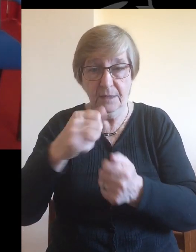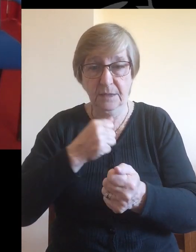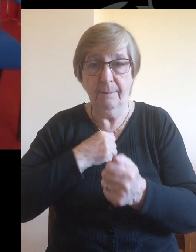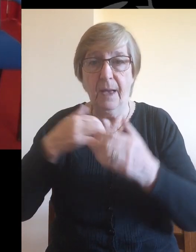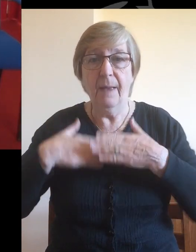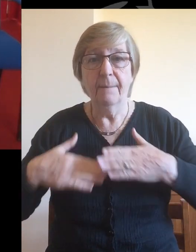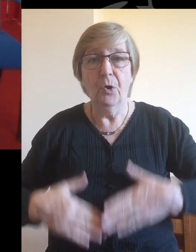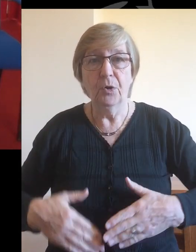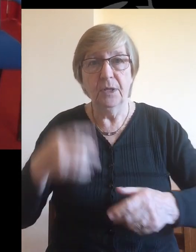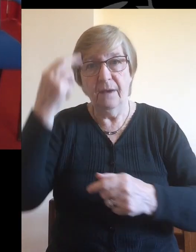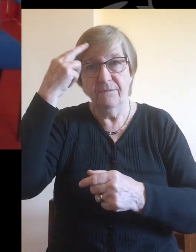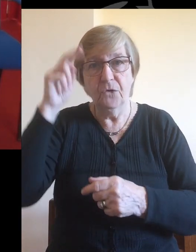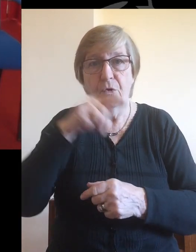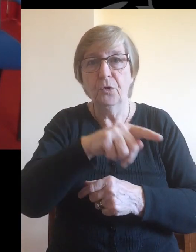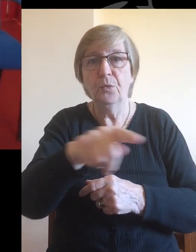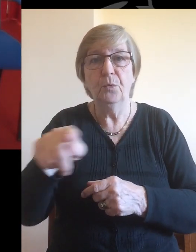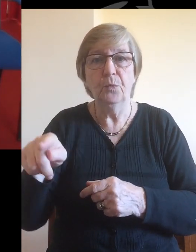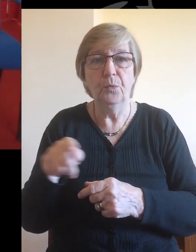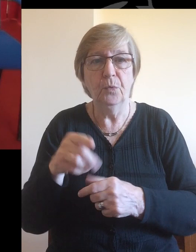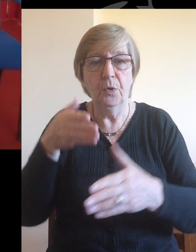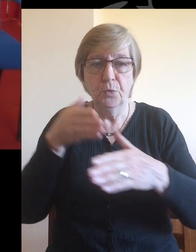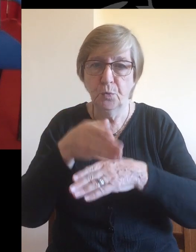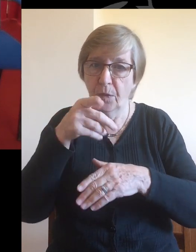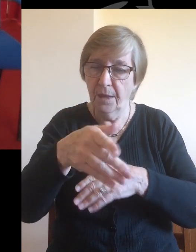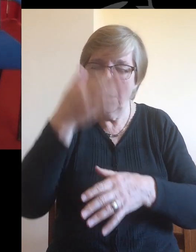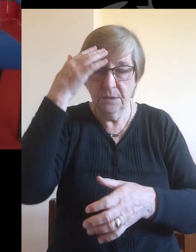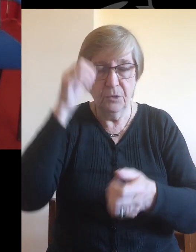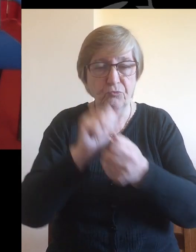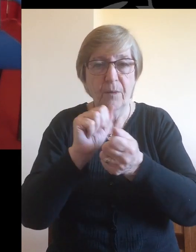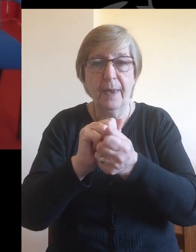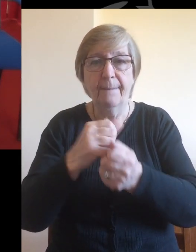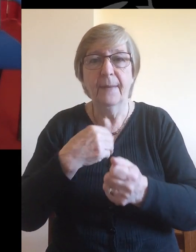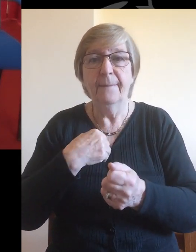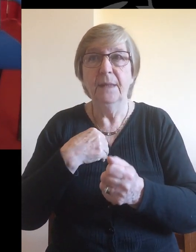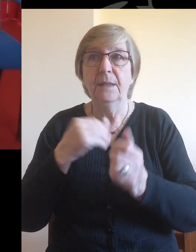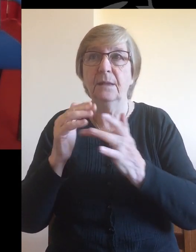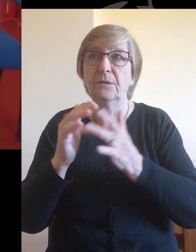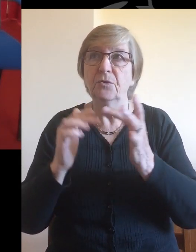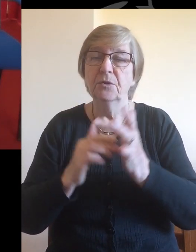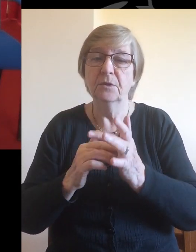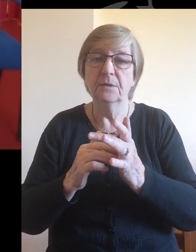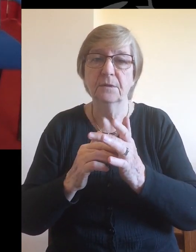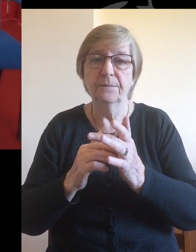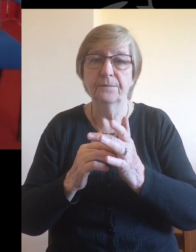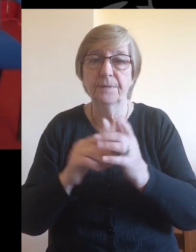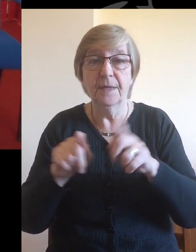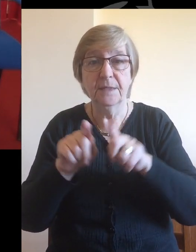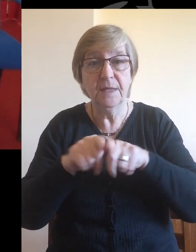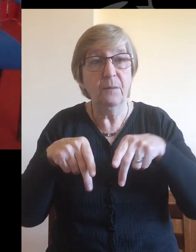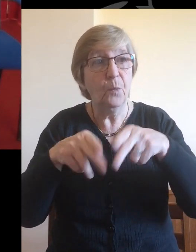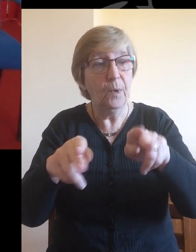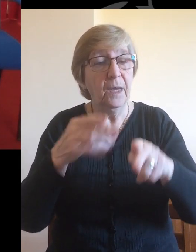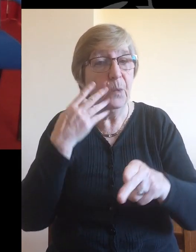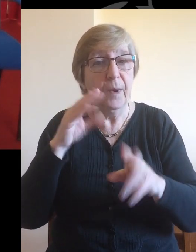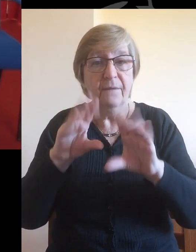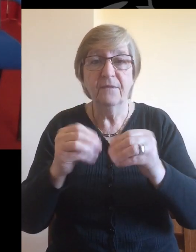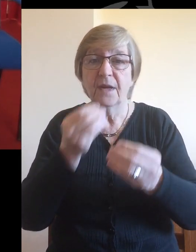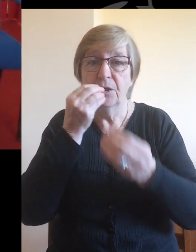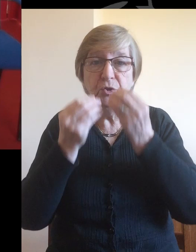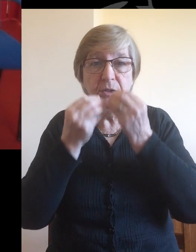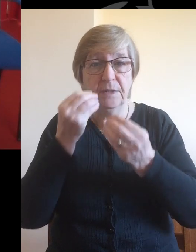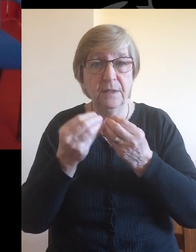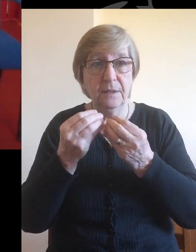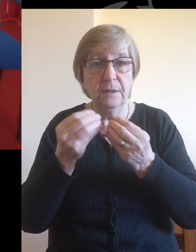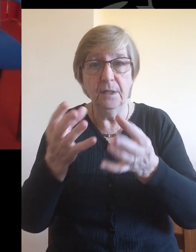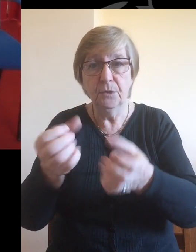you. Do this in remembrance of me." In the same way, after supper, he took the cup,